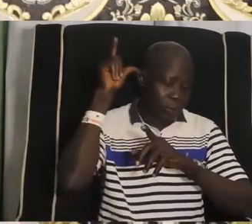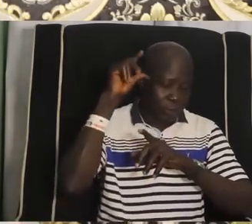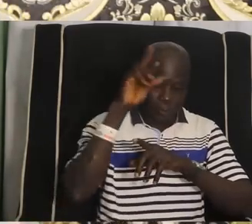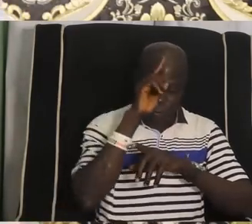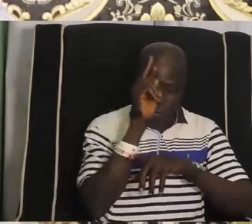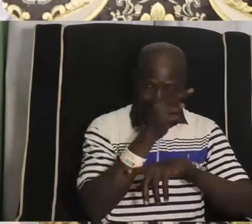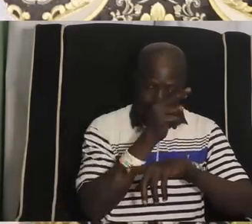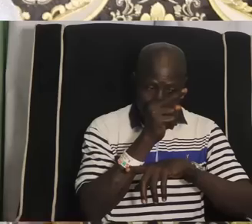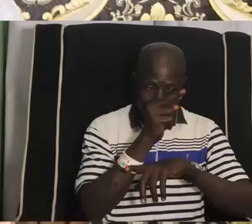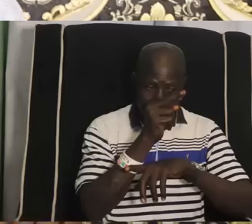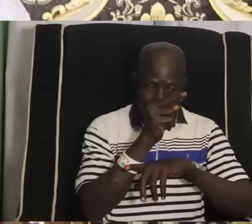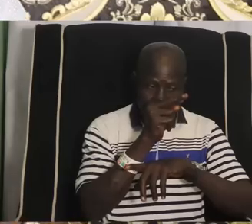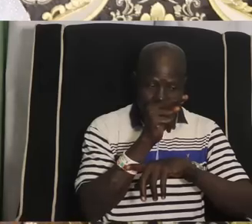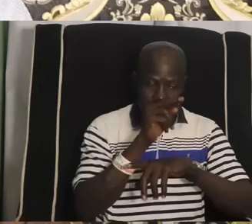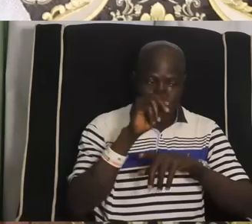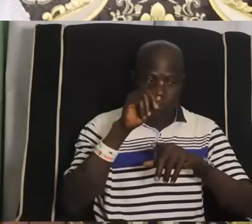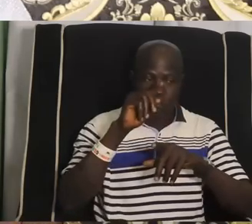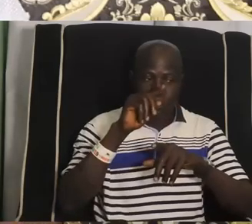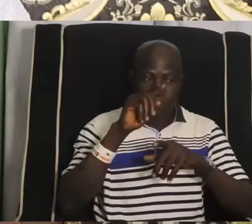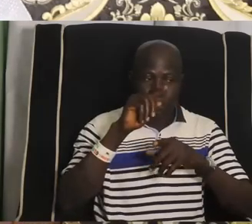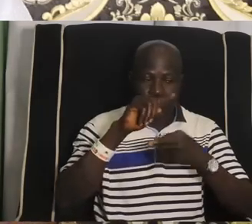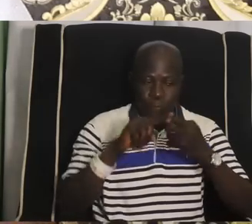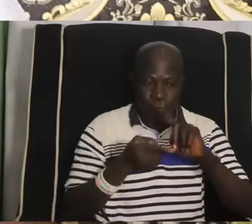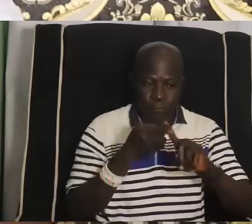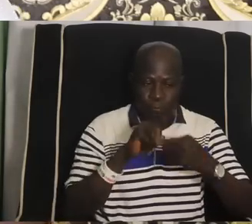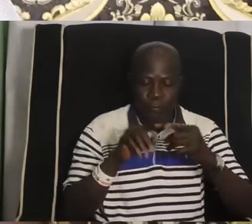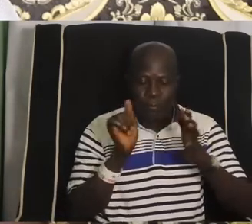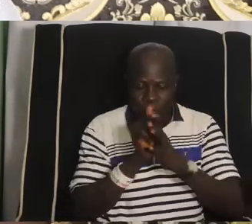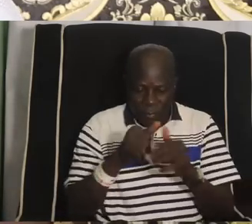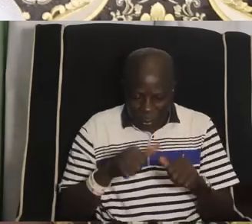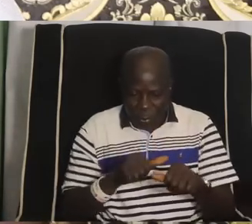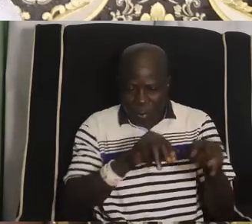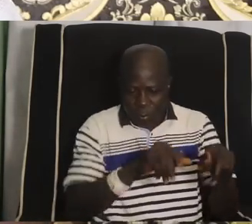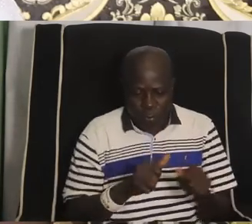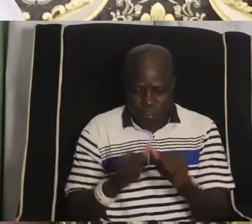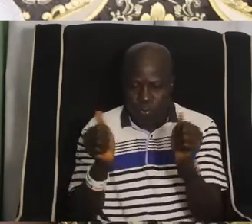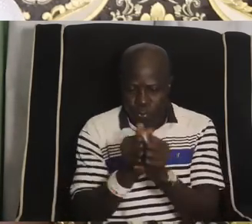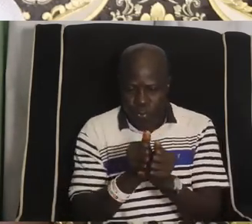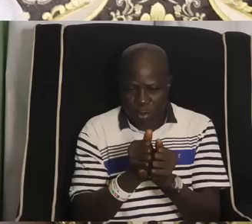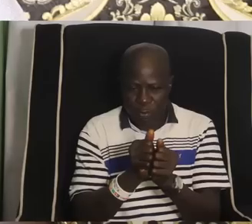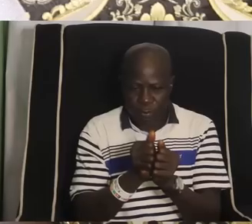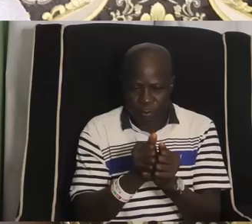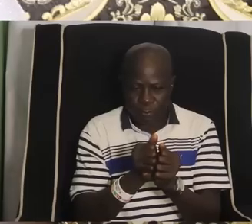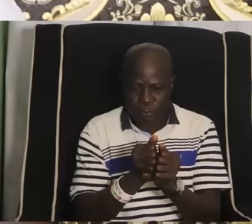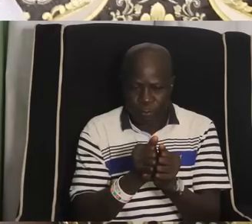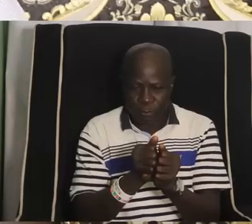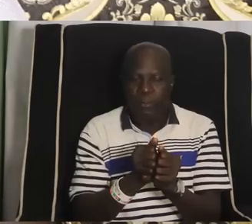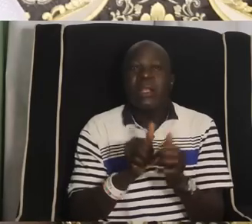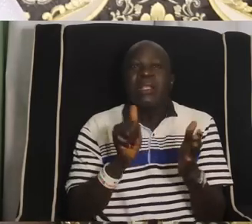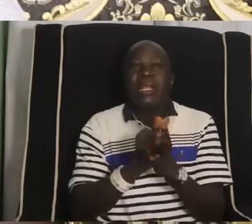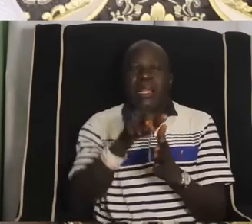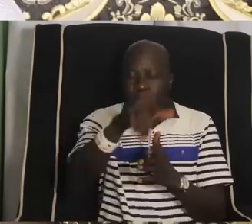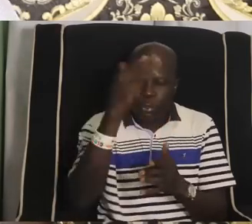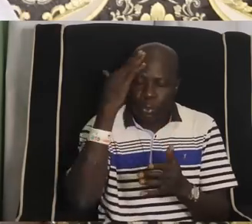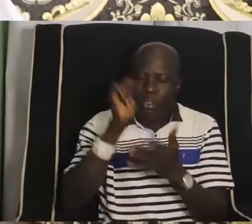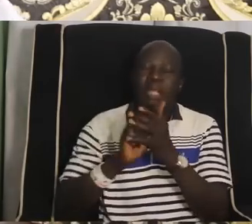sad. Ọ̀rẹ́ tí o bá ń bá rìn. The friend that you move with. Tó o bá ti mọ̀ pé èrò burúkú wà